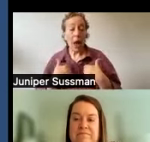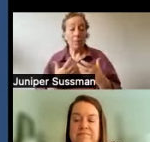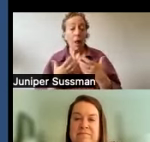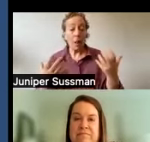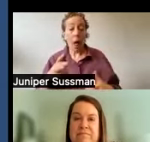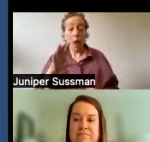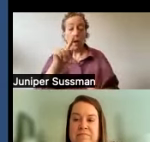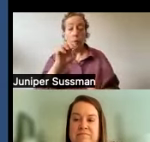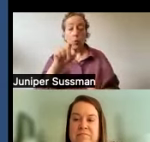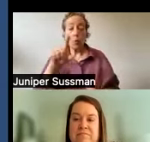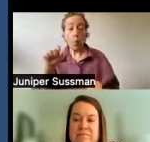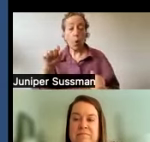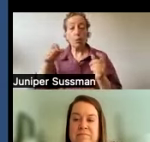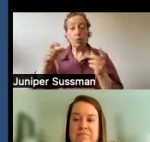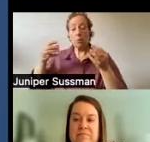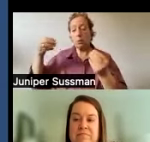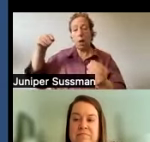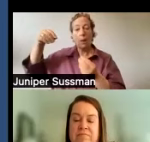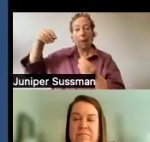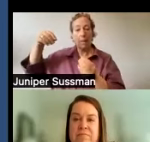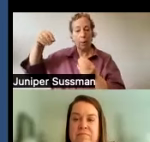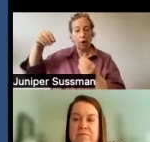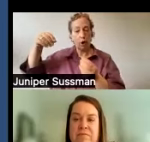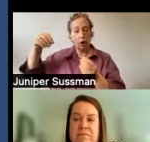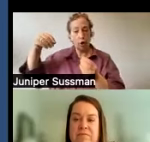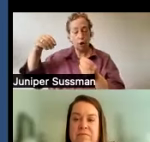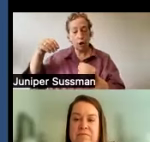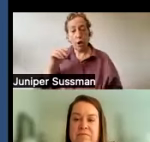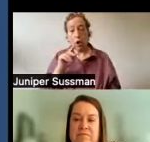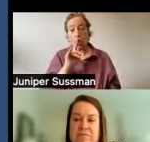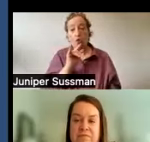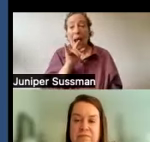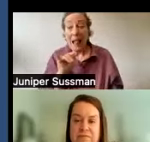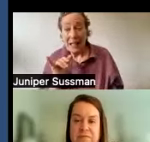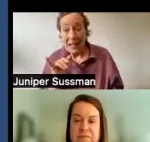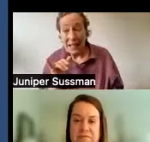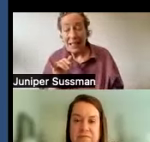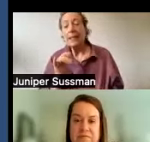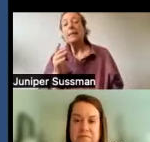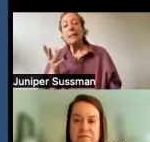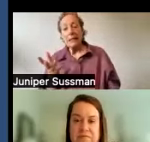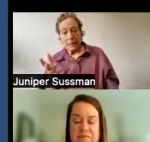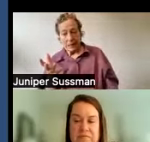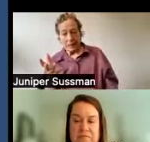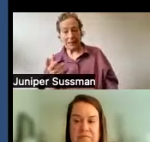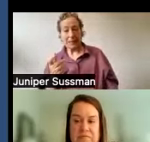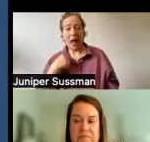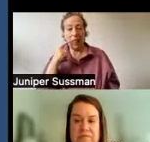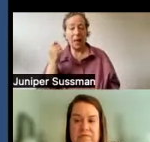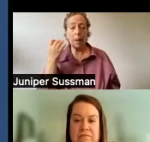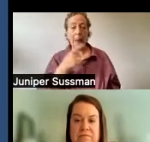think the reality is that we're going to be facing employers that are increasingly